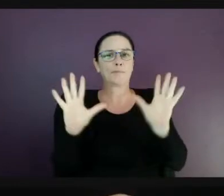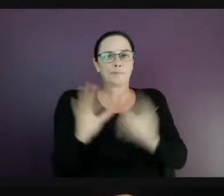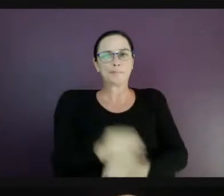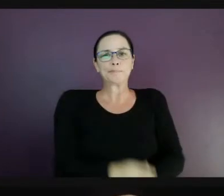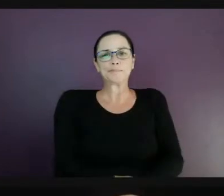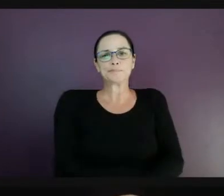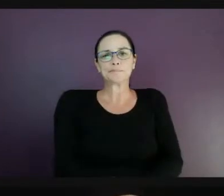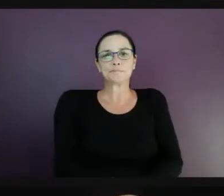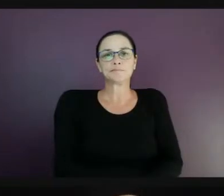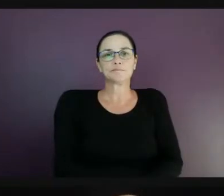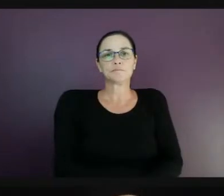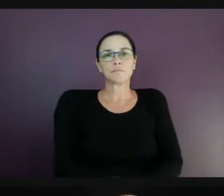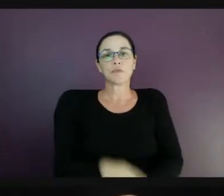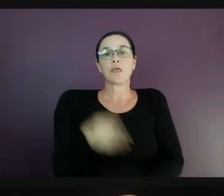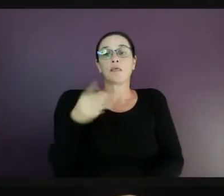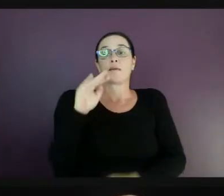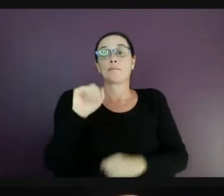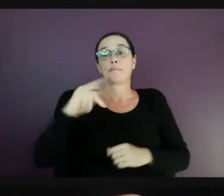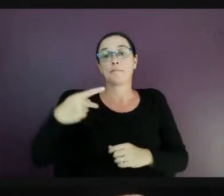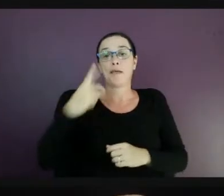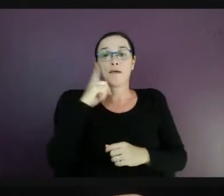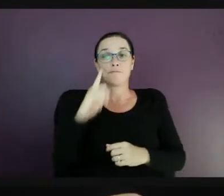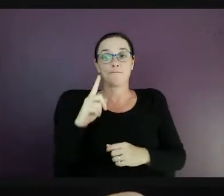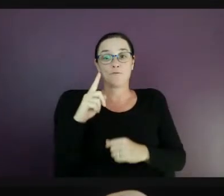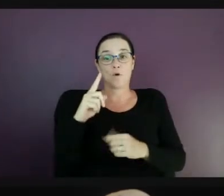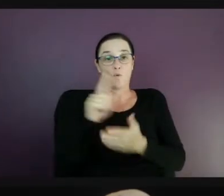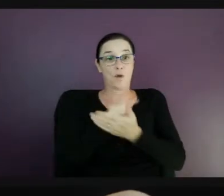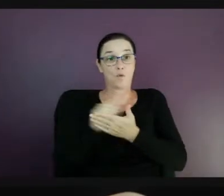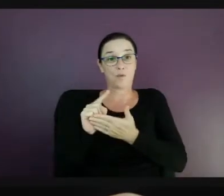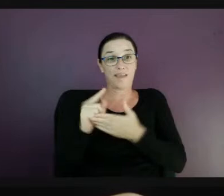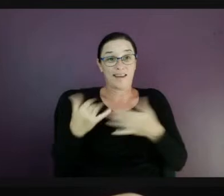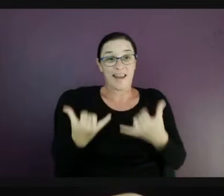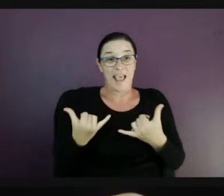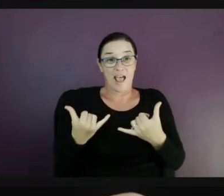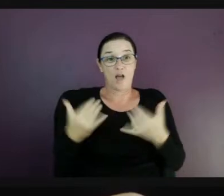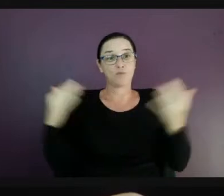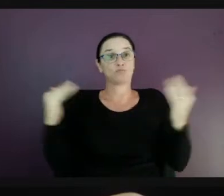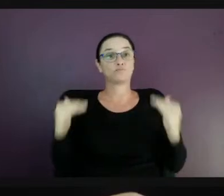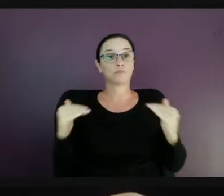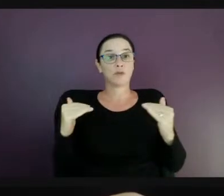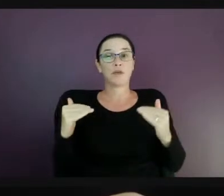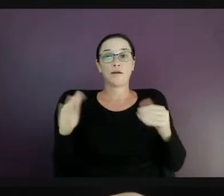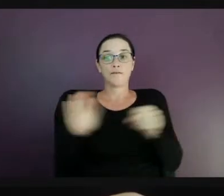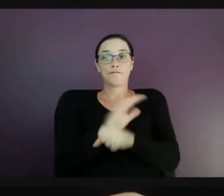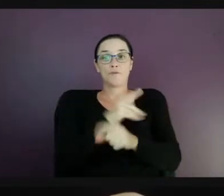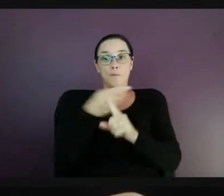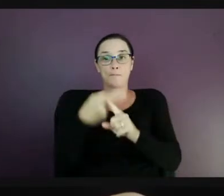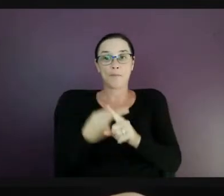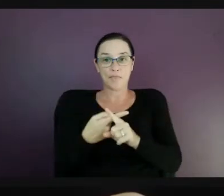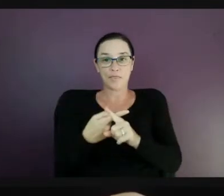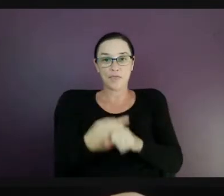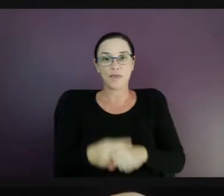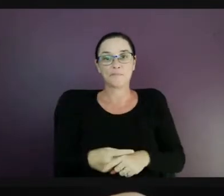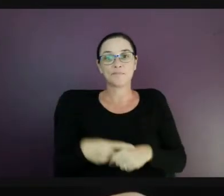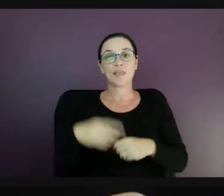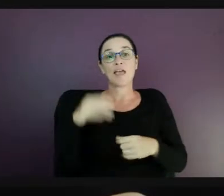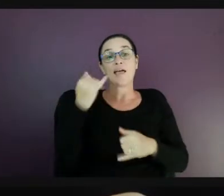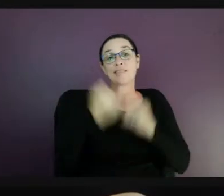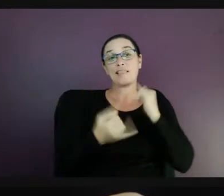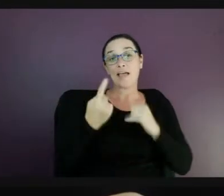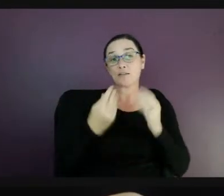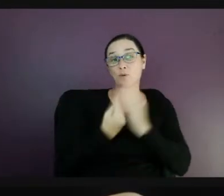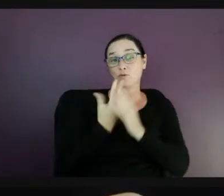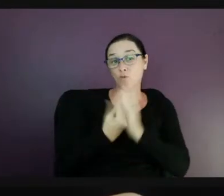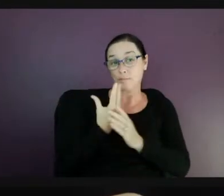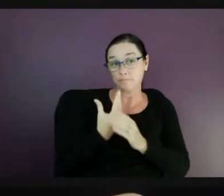And that's the map for the past week. So now to the last month. And it turns out that today is the 12th. The last eruption ended on the 10th of September. So we're